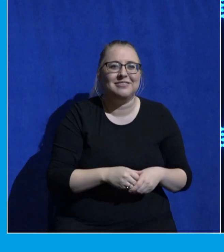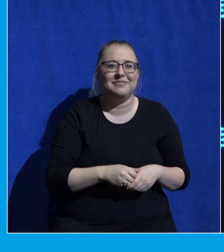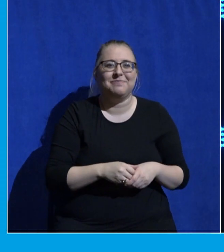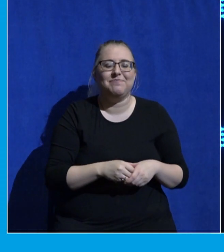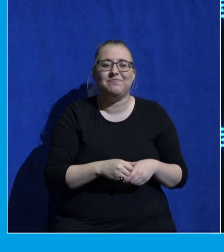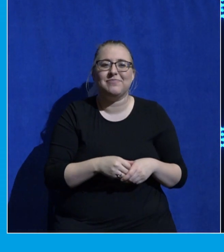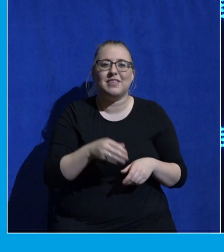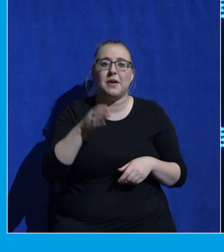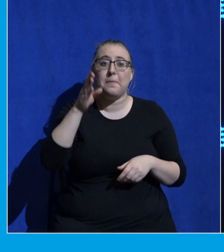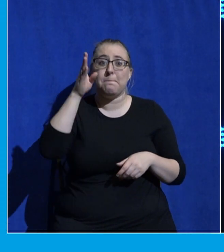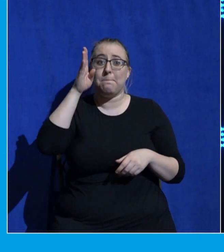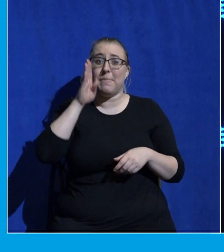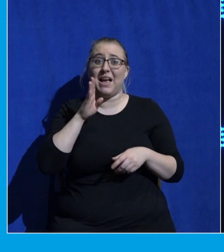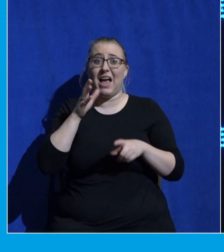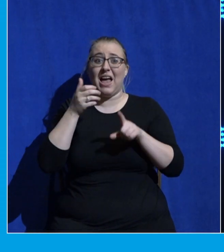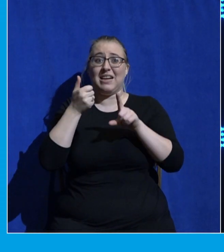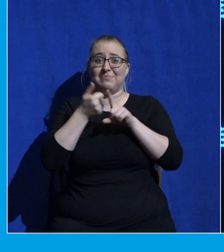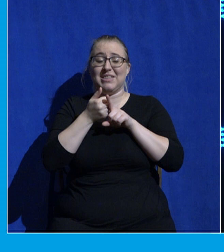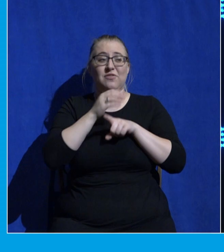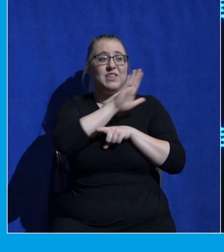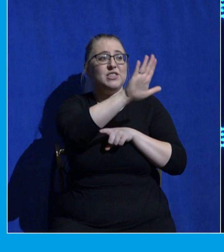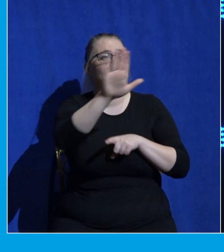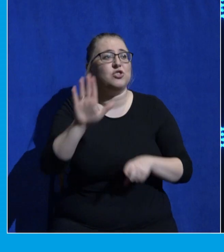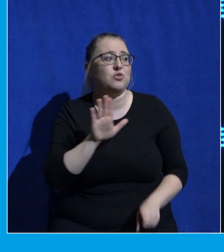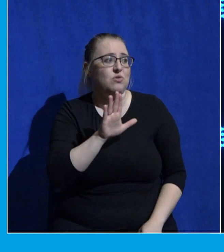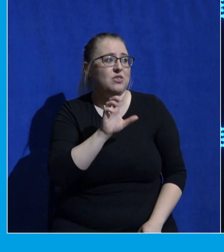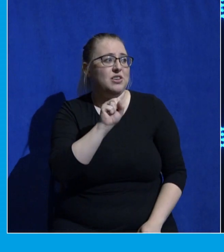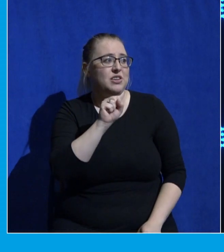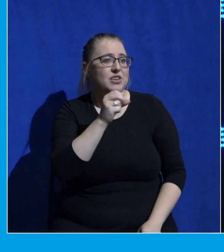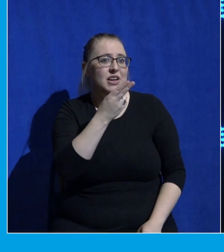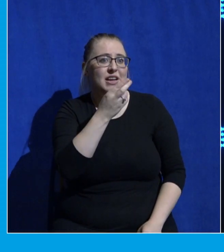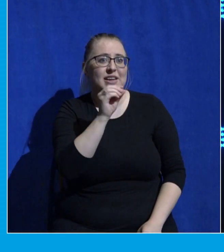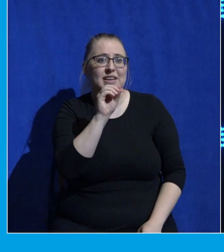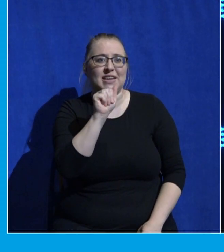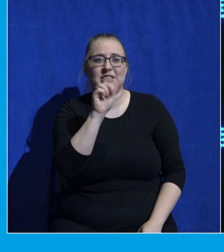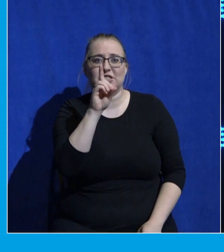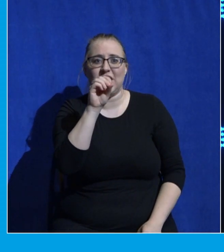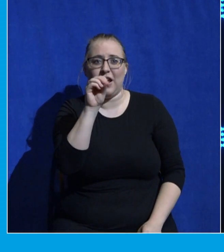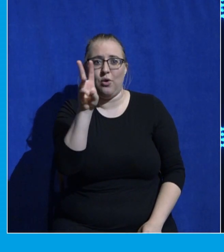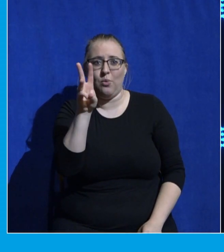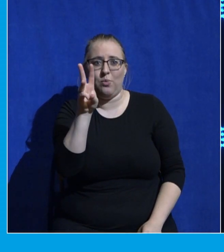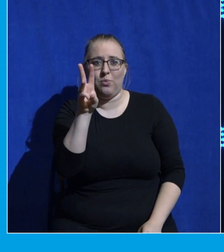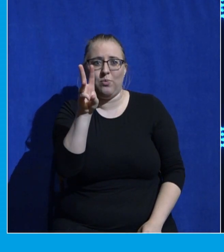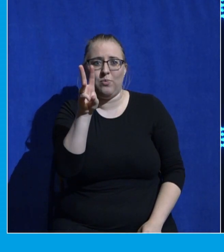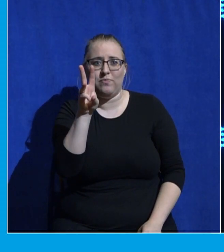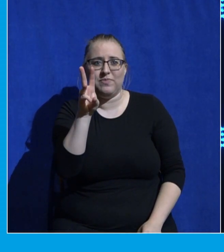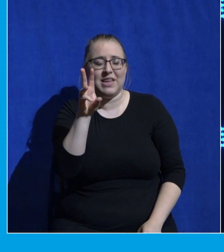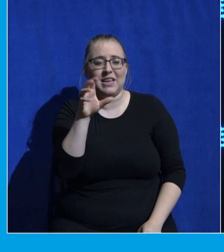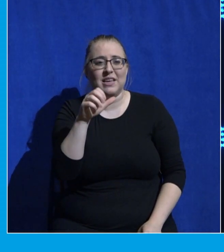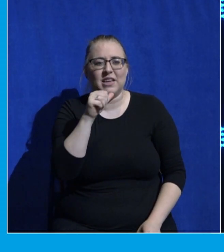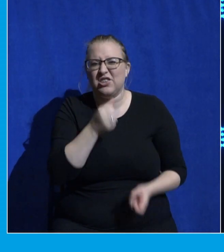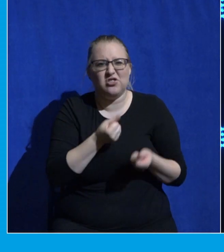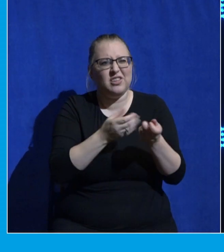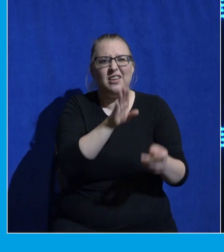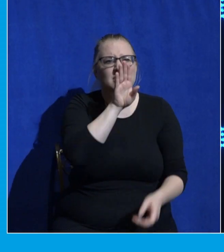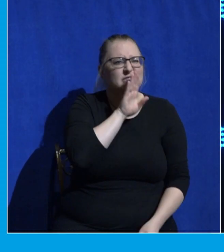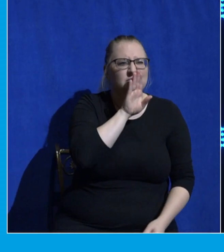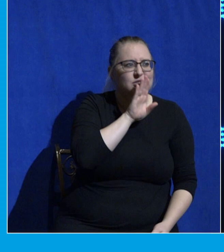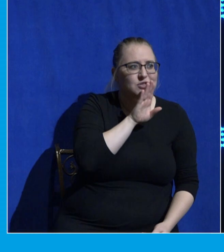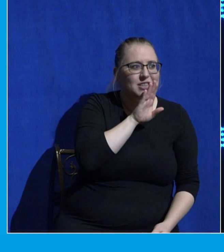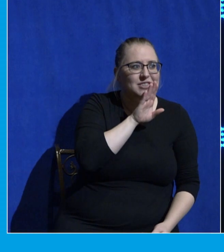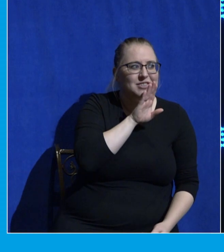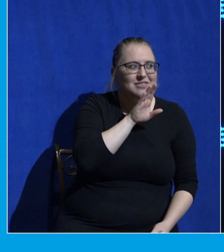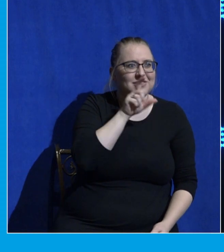he is your shadow. And here's the thing. Instead of that causing you frustration this morning, it should cause your heart to leap